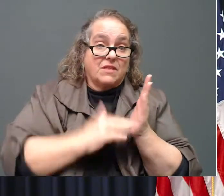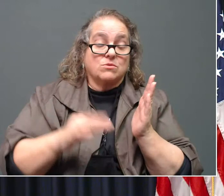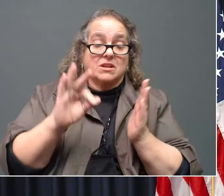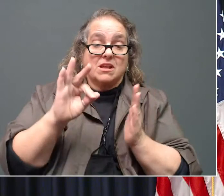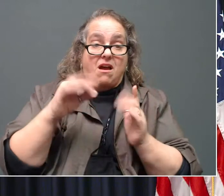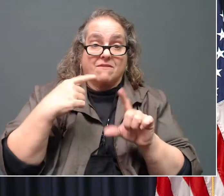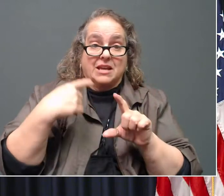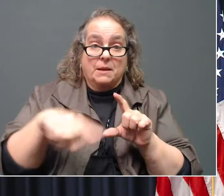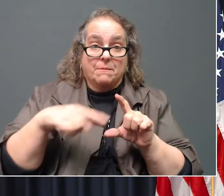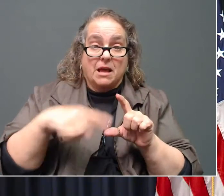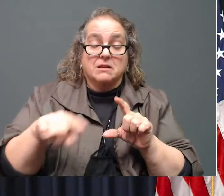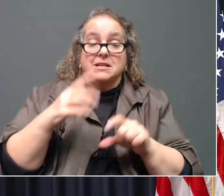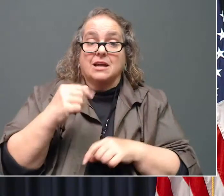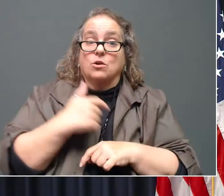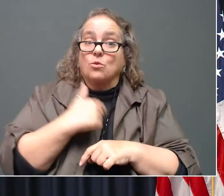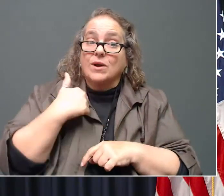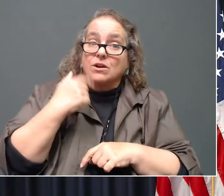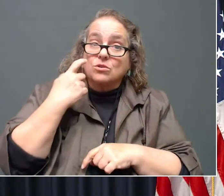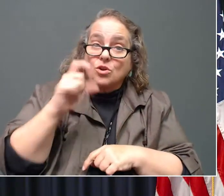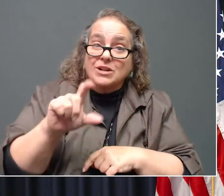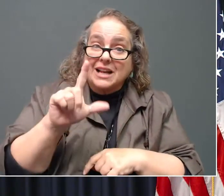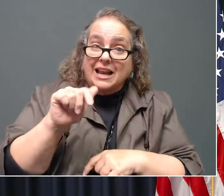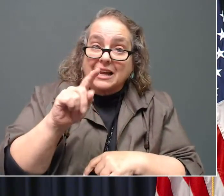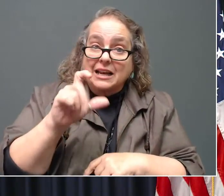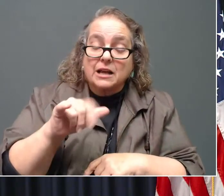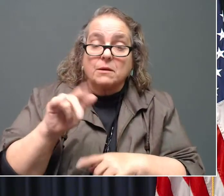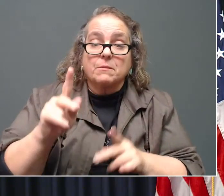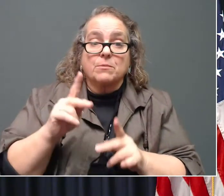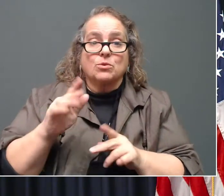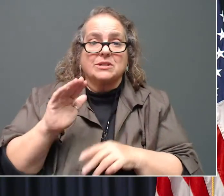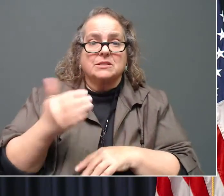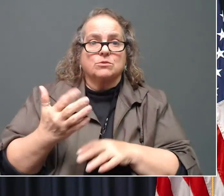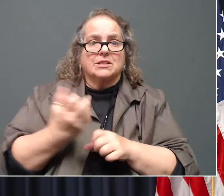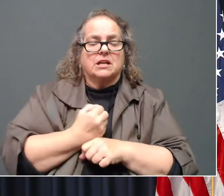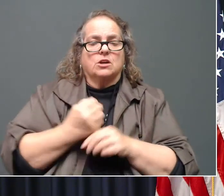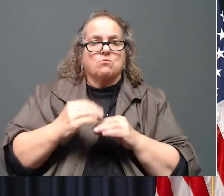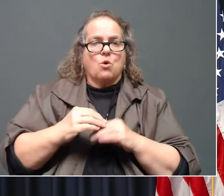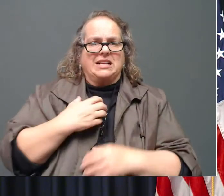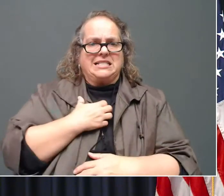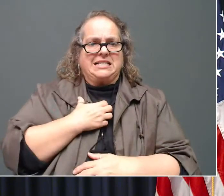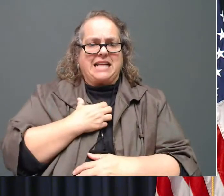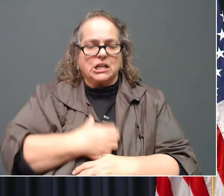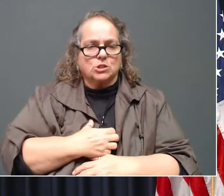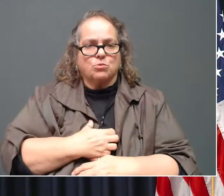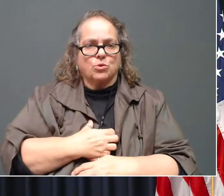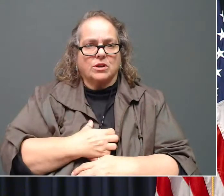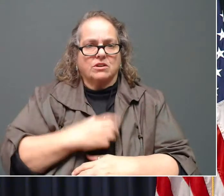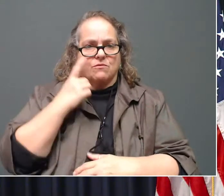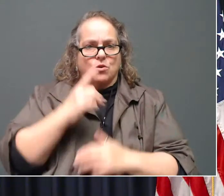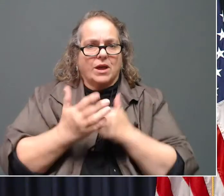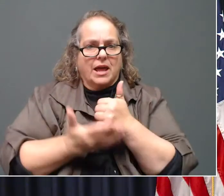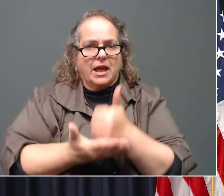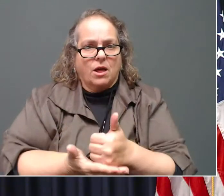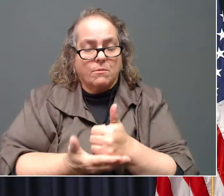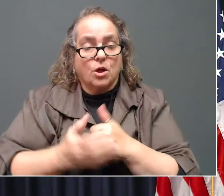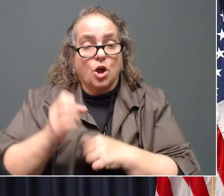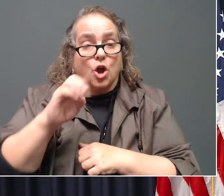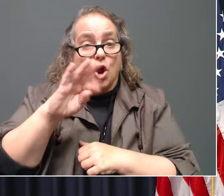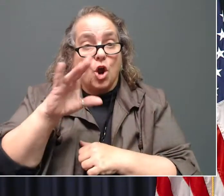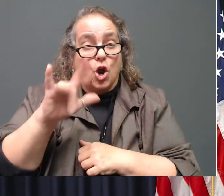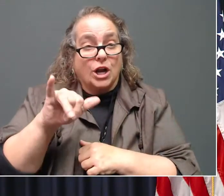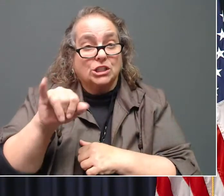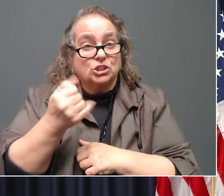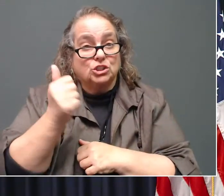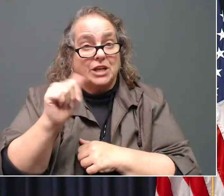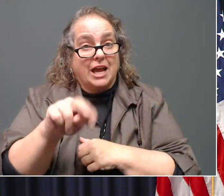we've noticed lately that people seem to be getting more desperate for help. In early January, you said that the state was